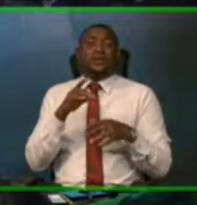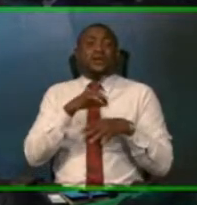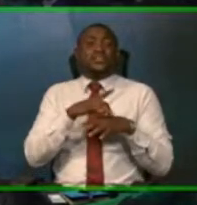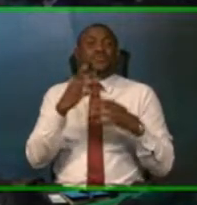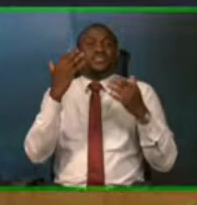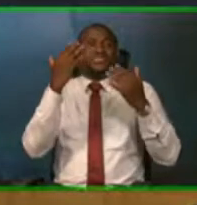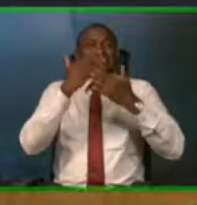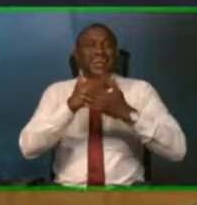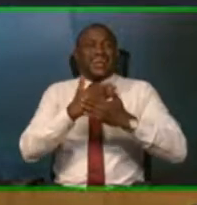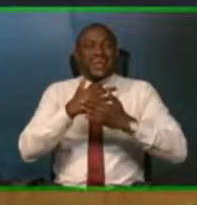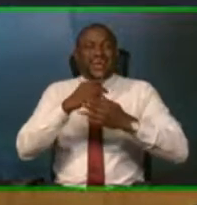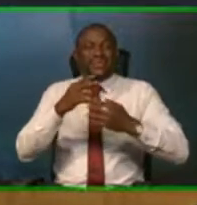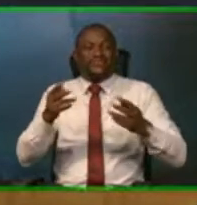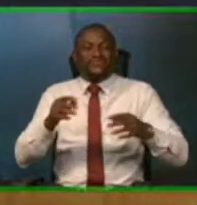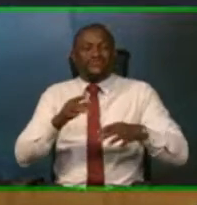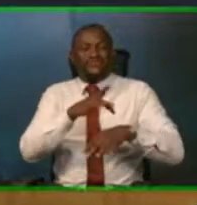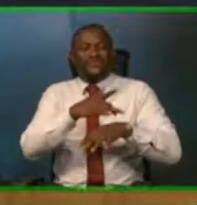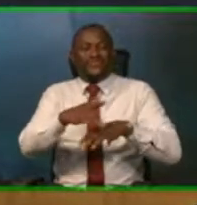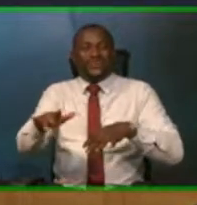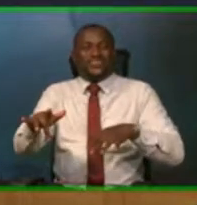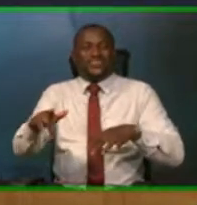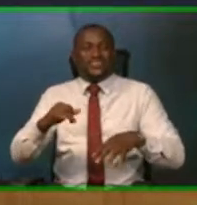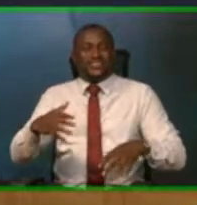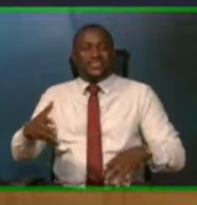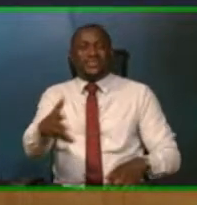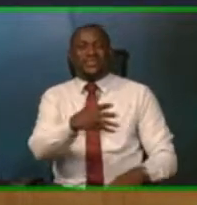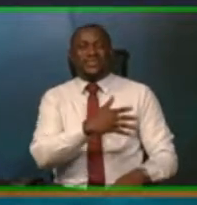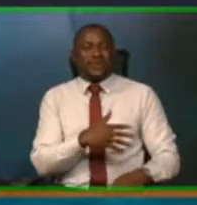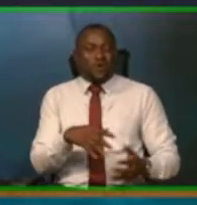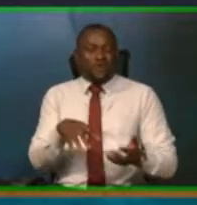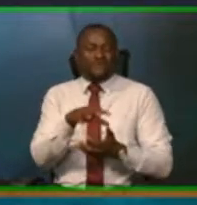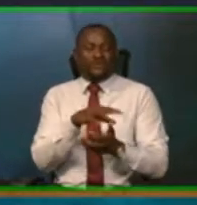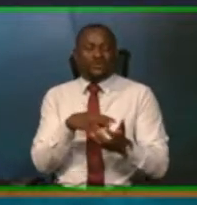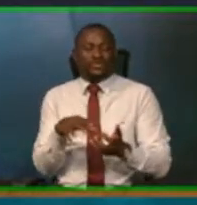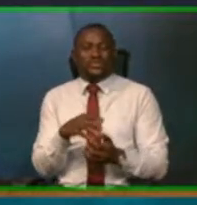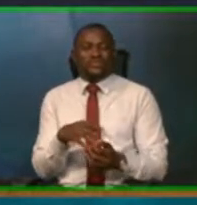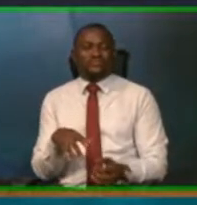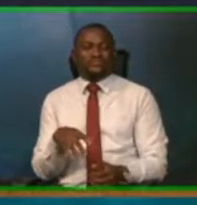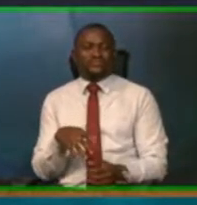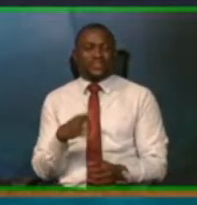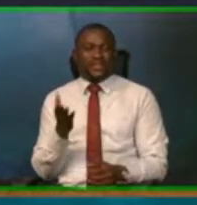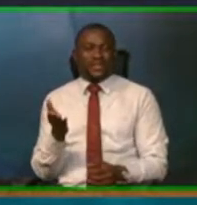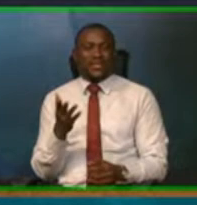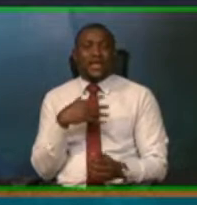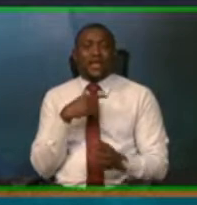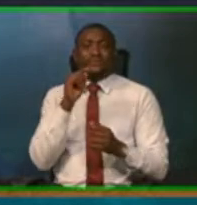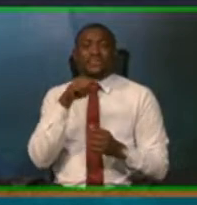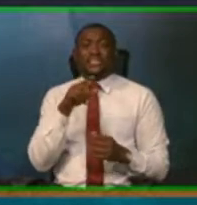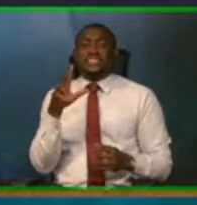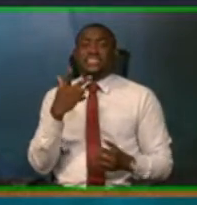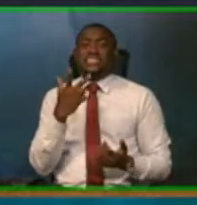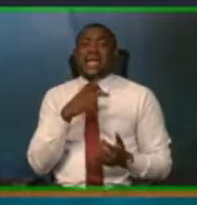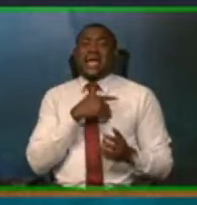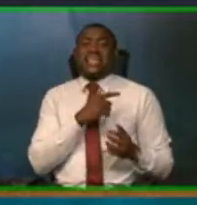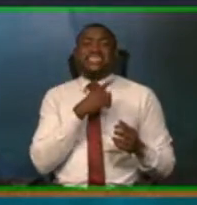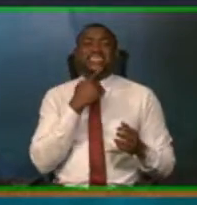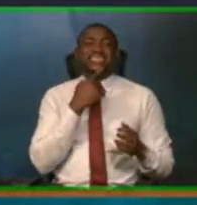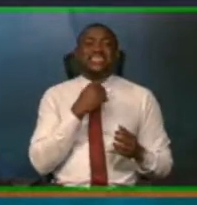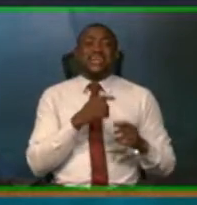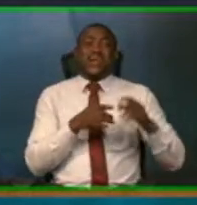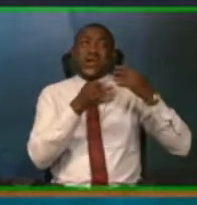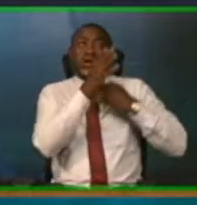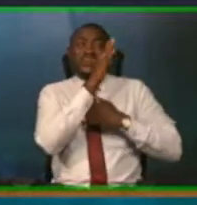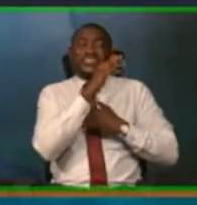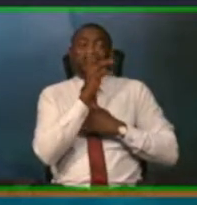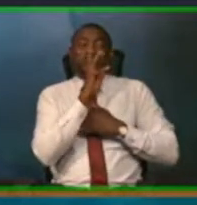and void, is the Hebrew word tohu wabohu, confusion and chaos. And then verse 3, it says, and Elohim, the